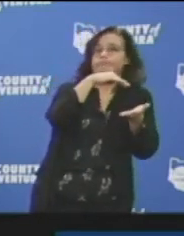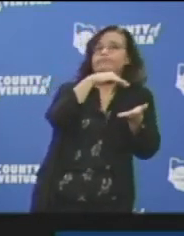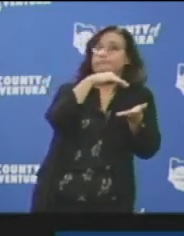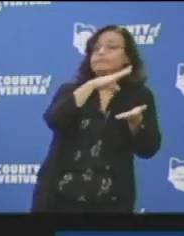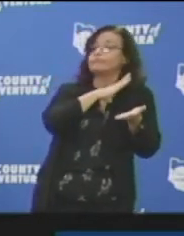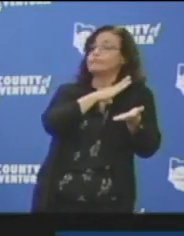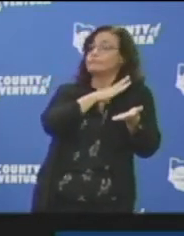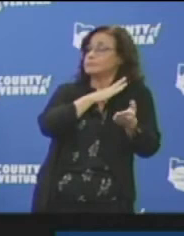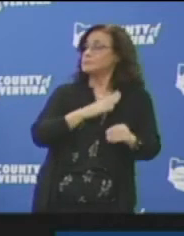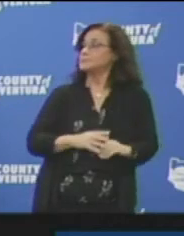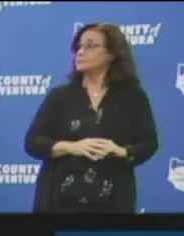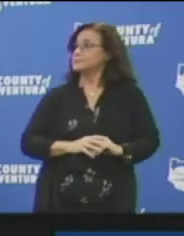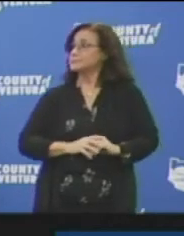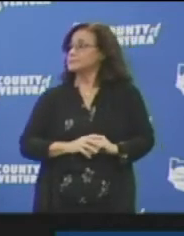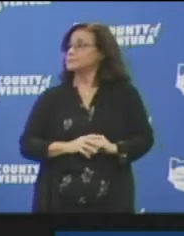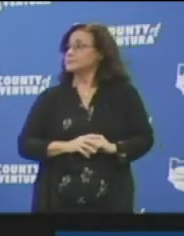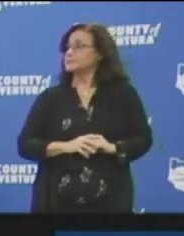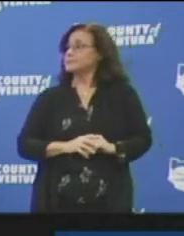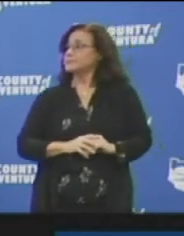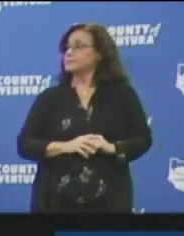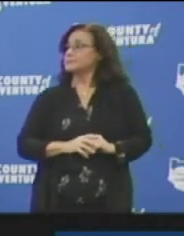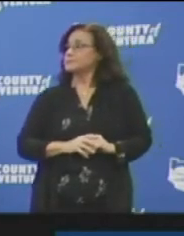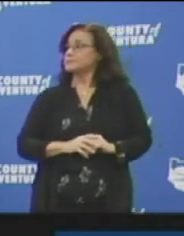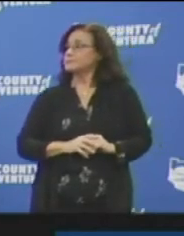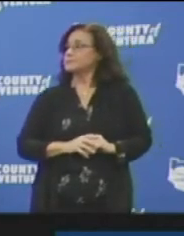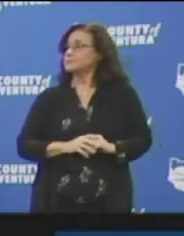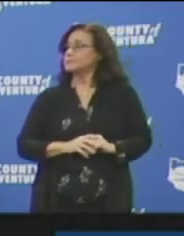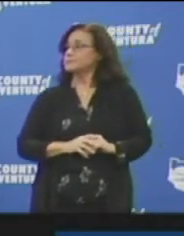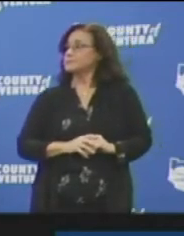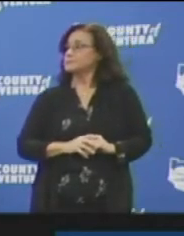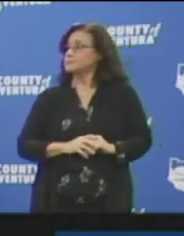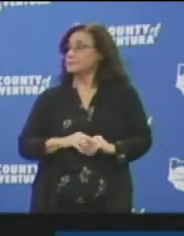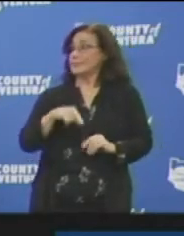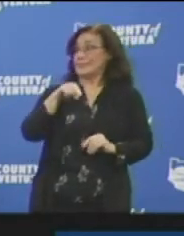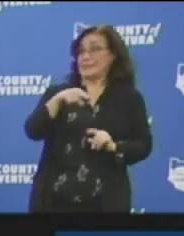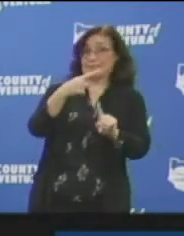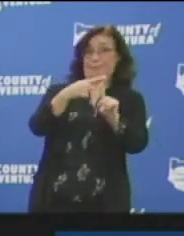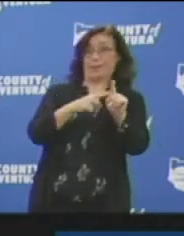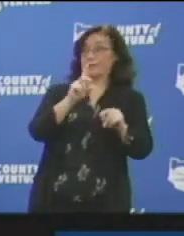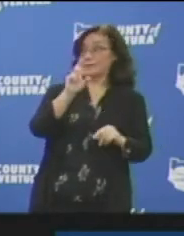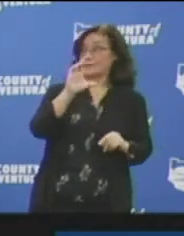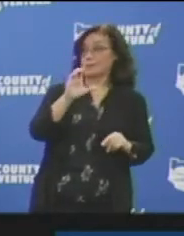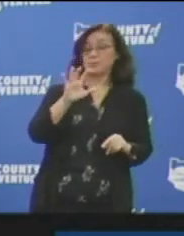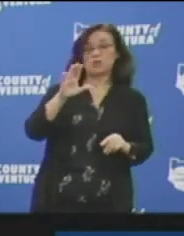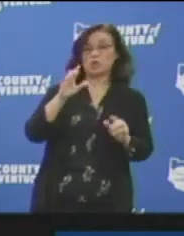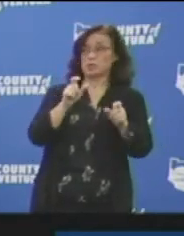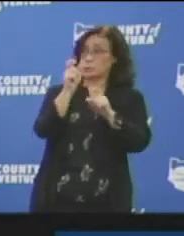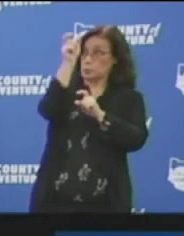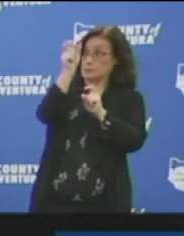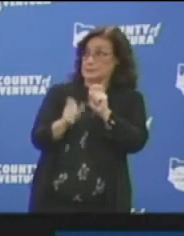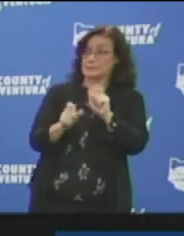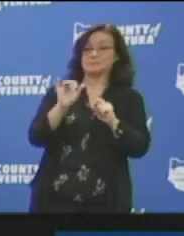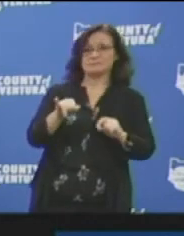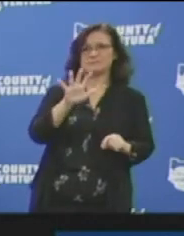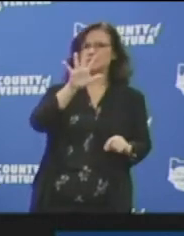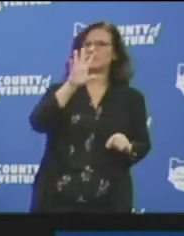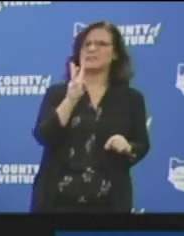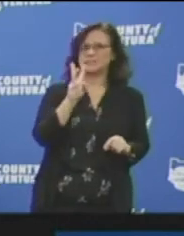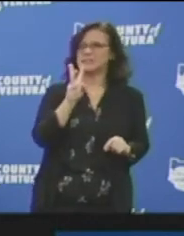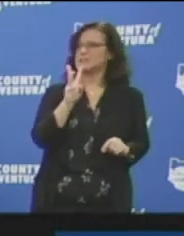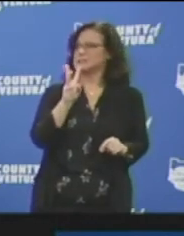And this shows the 56 deaths that we've had so far in December compared to previous